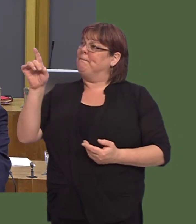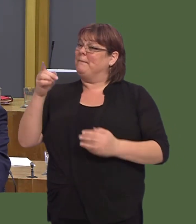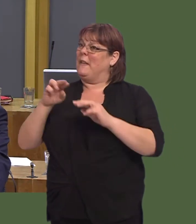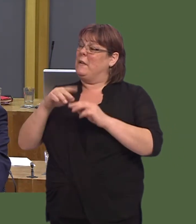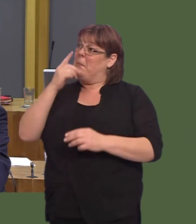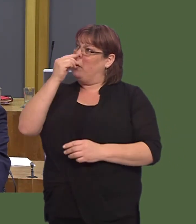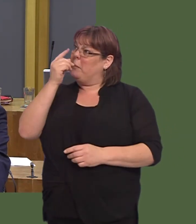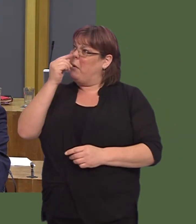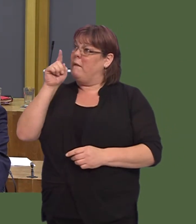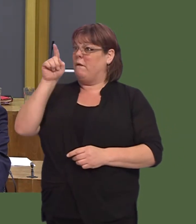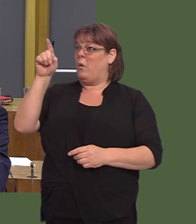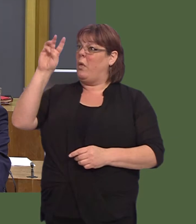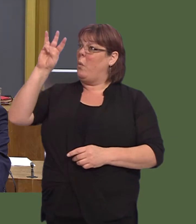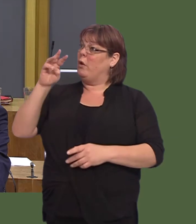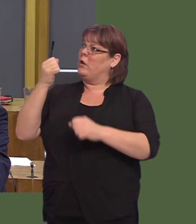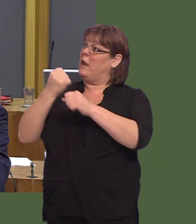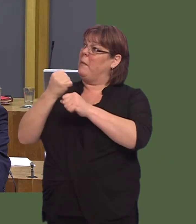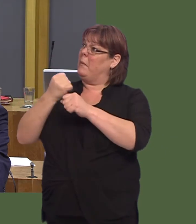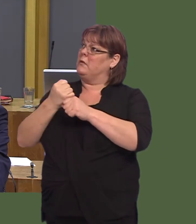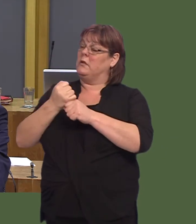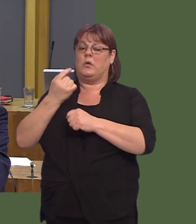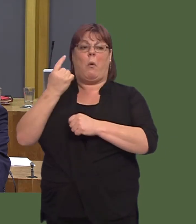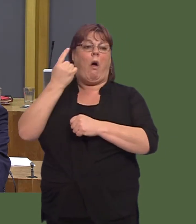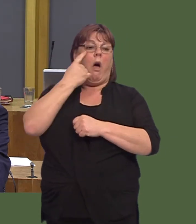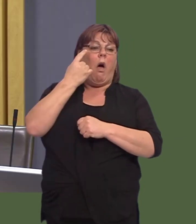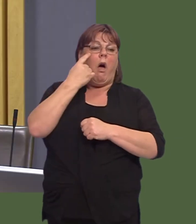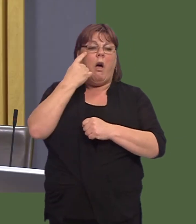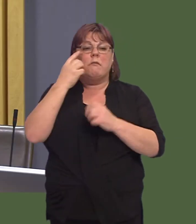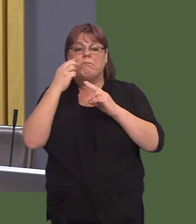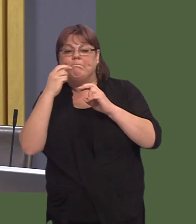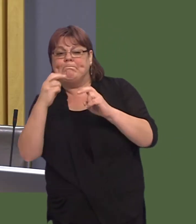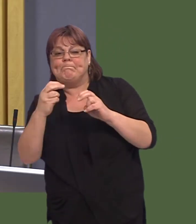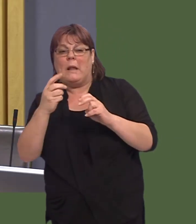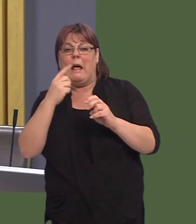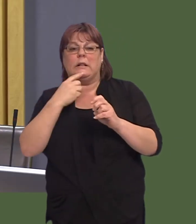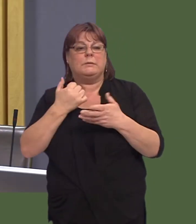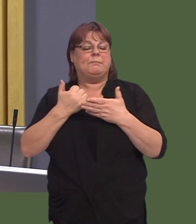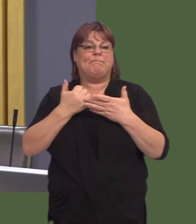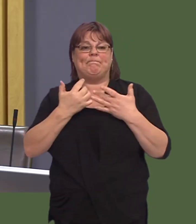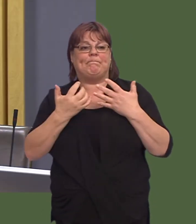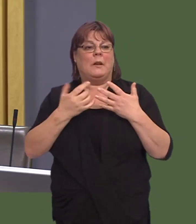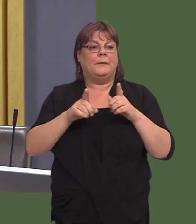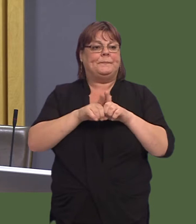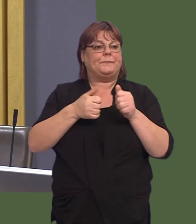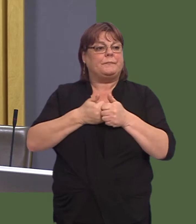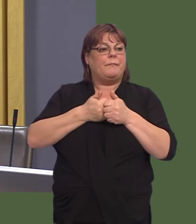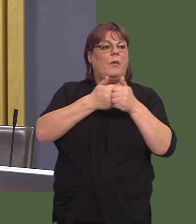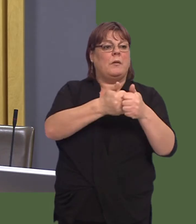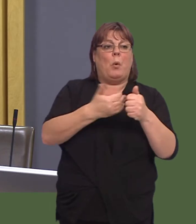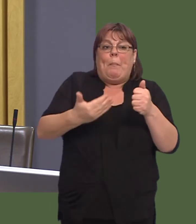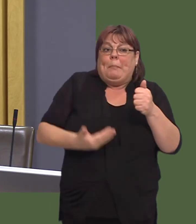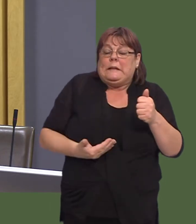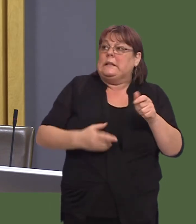possible in any way for the Welsh Government to make inquiries and give what assurances they can to affected businesses